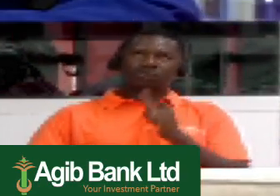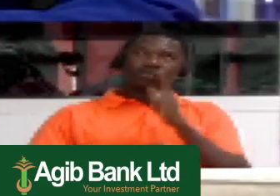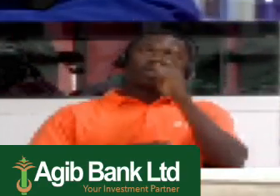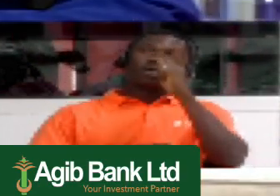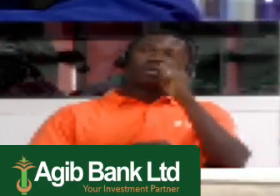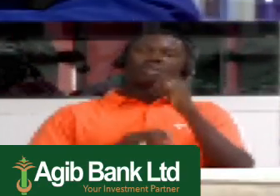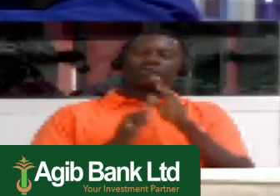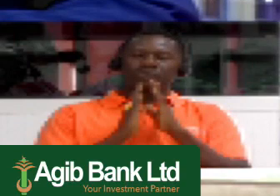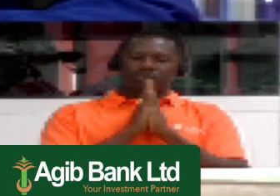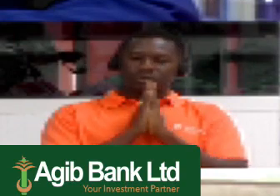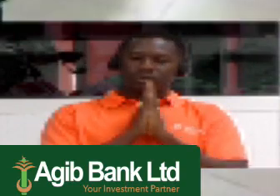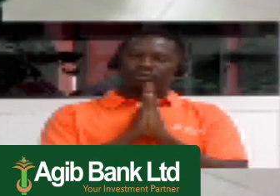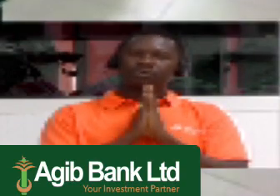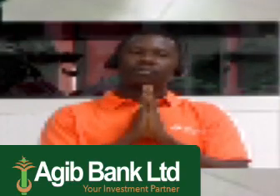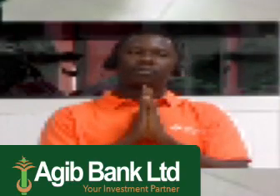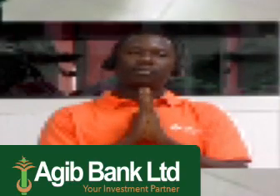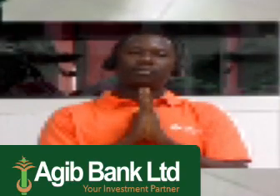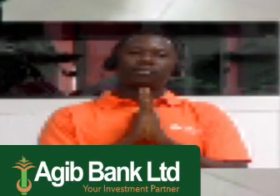Lord. Amen.